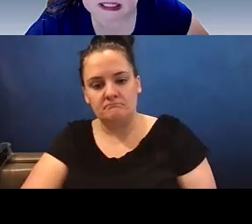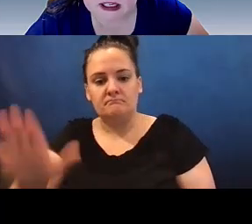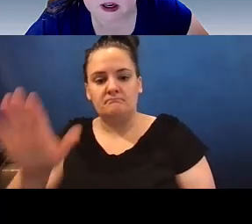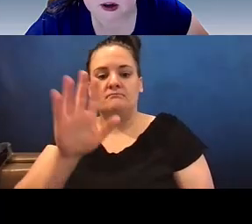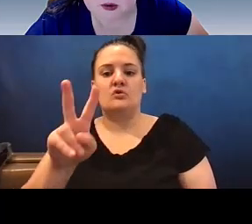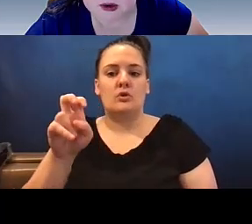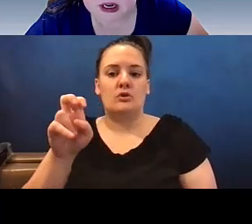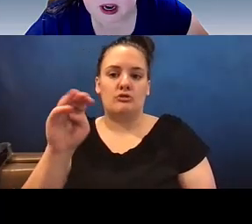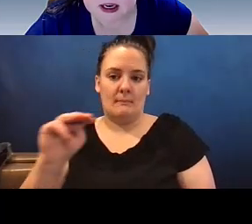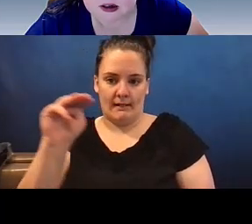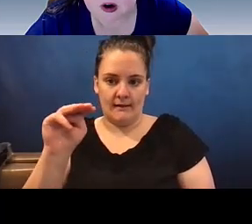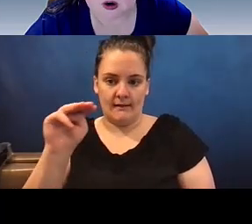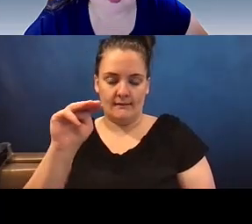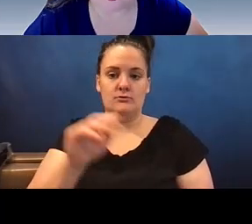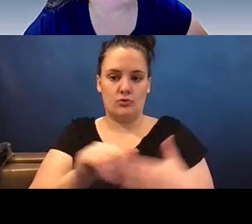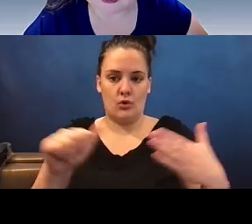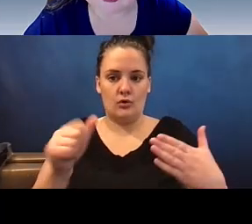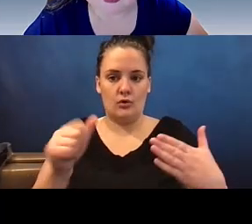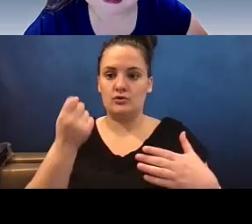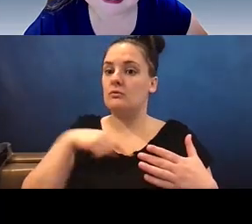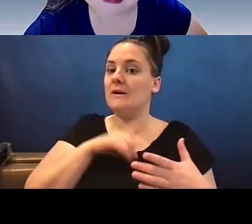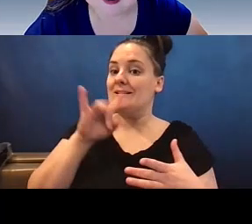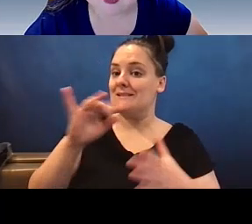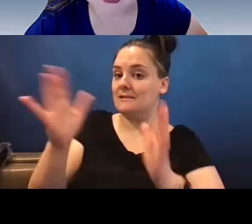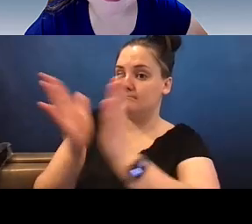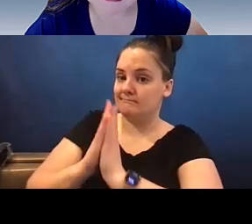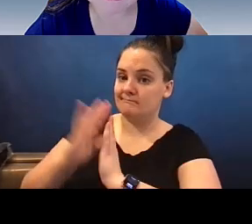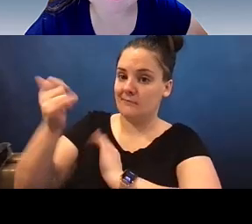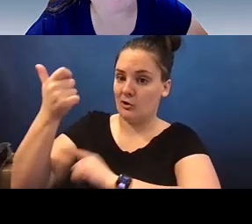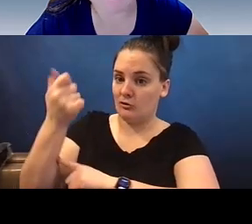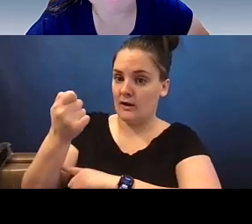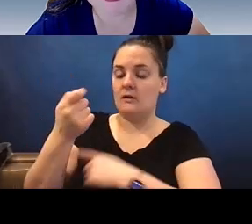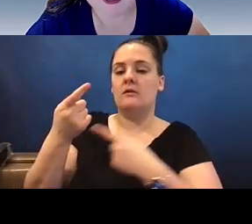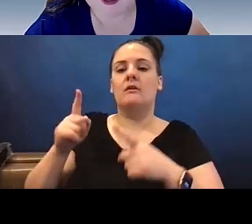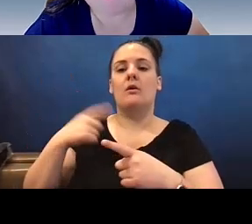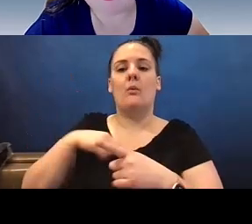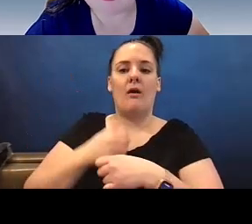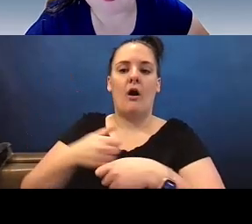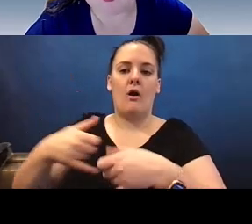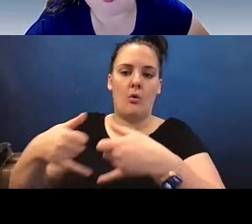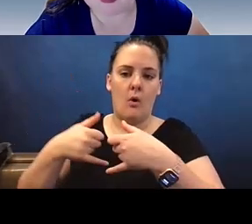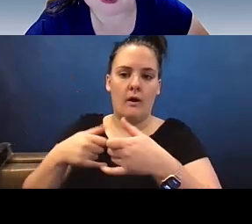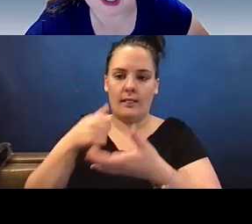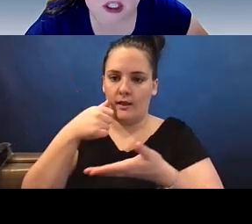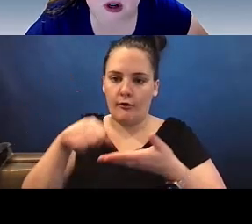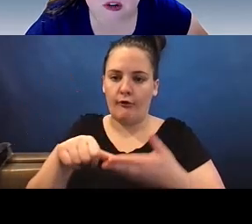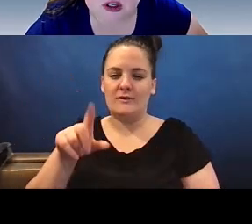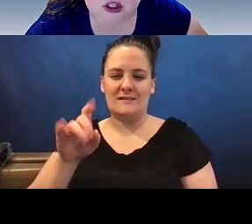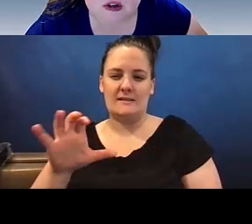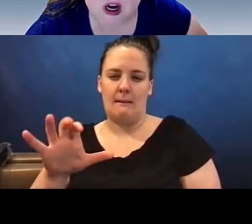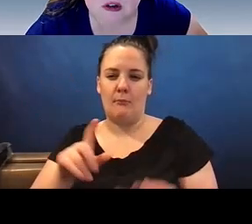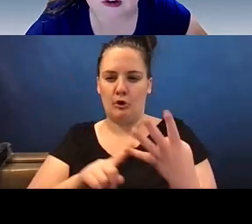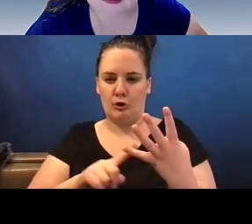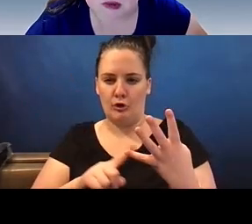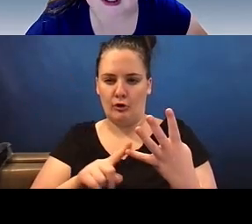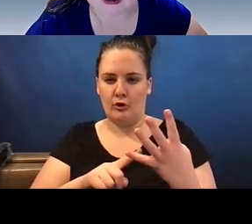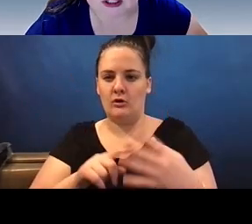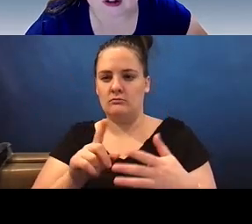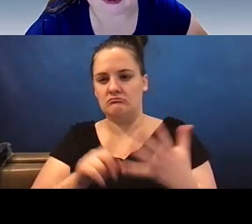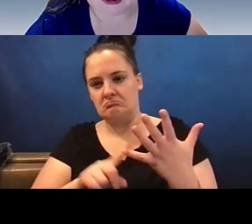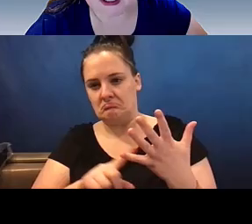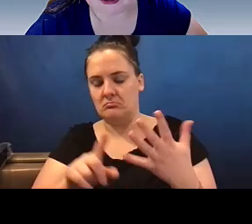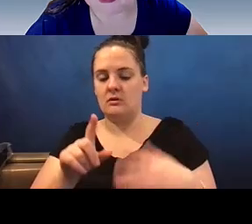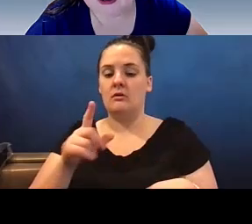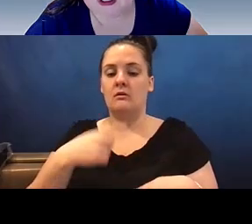a few months ago. We got our award letter in late December, and we were awarded just over $200